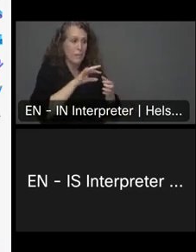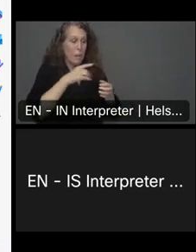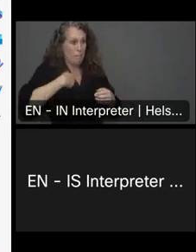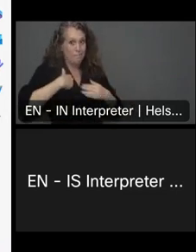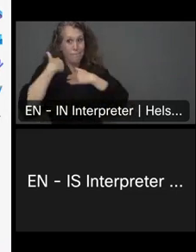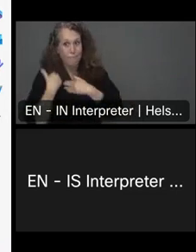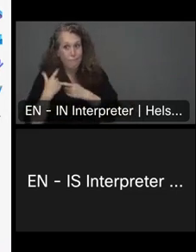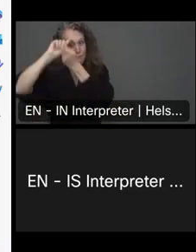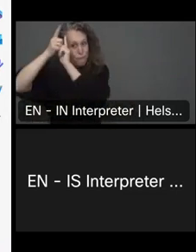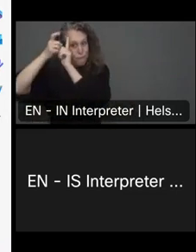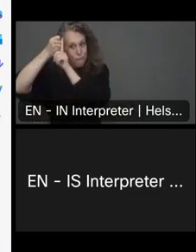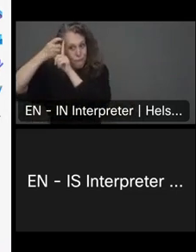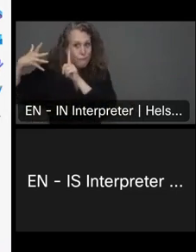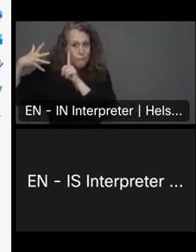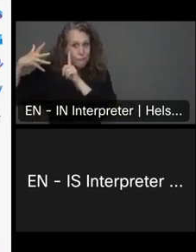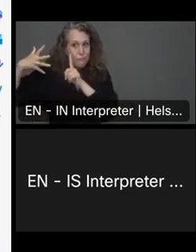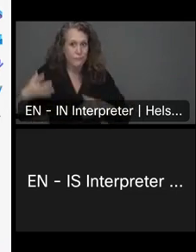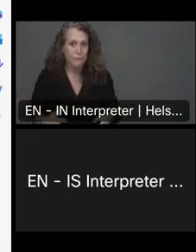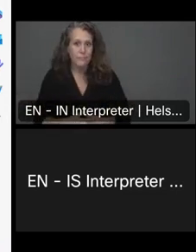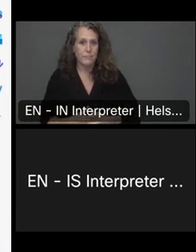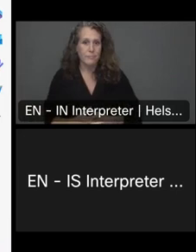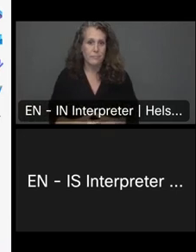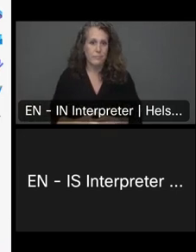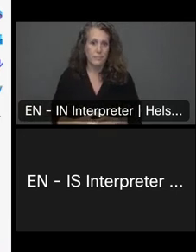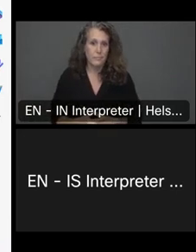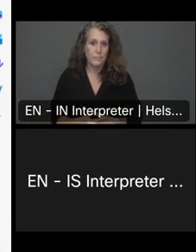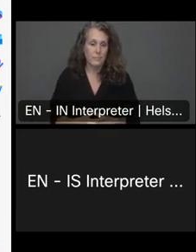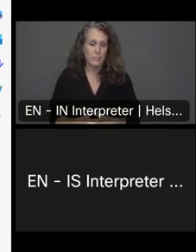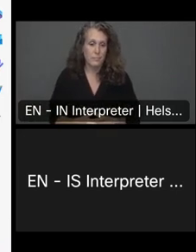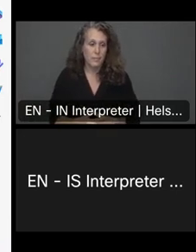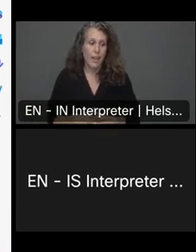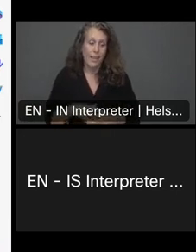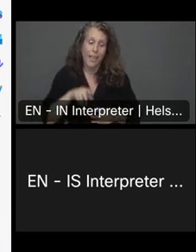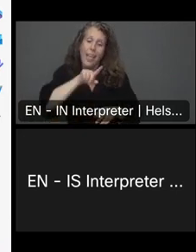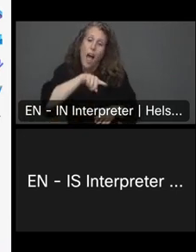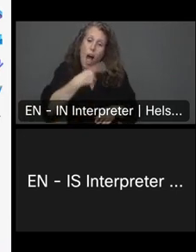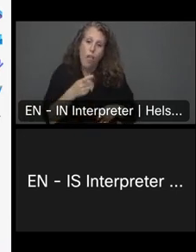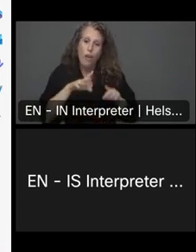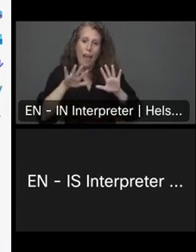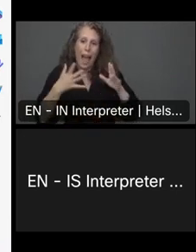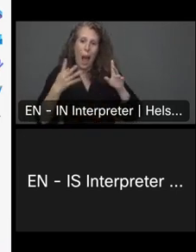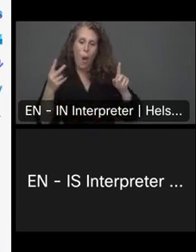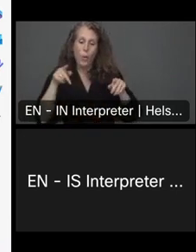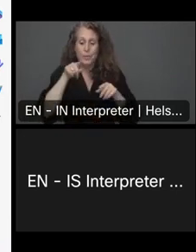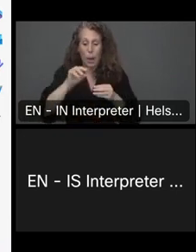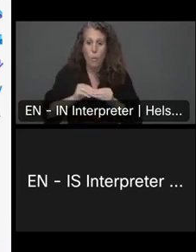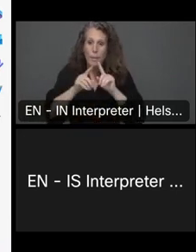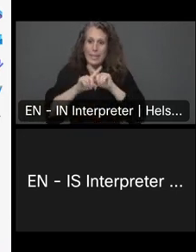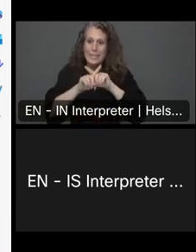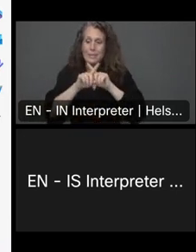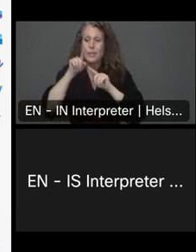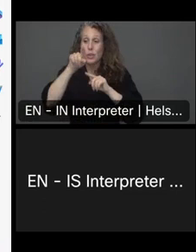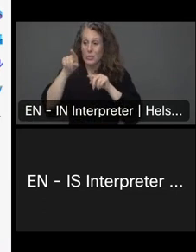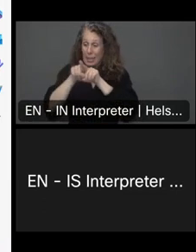interpretation? Thank you. And that is another way of framing a similar problem from another tradition. Thanks a